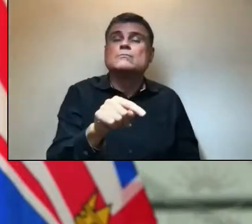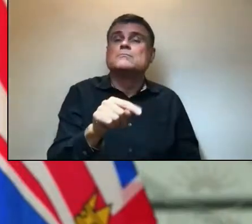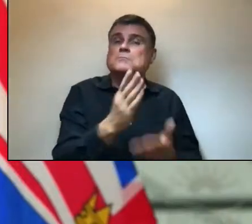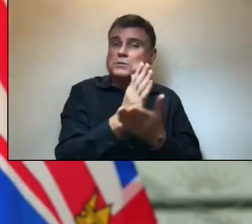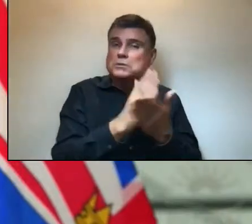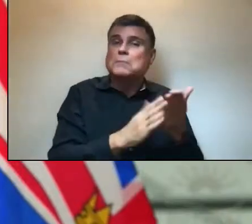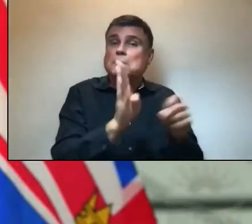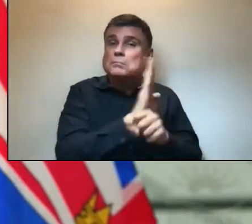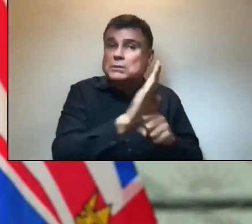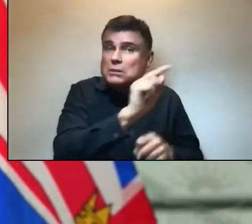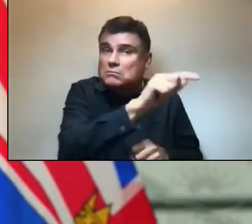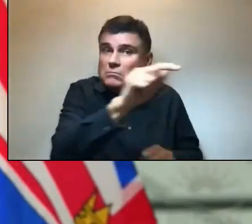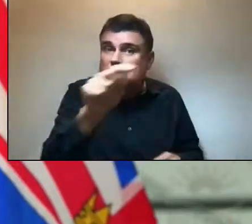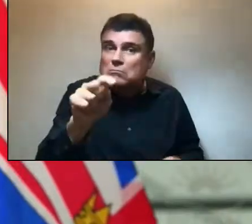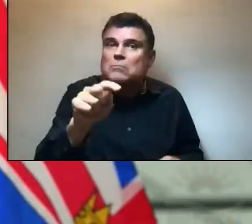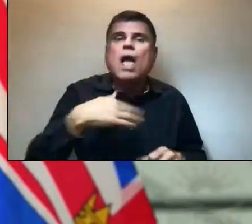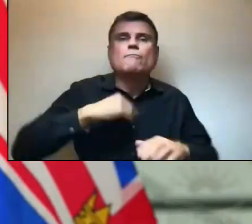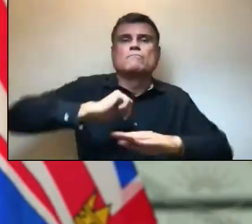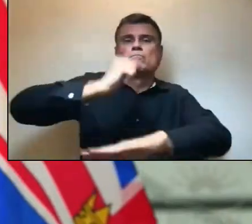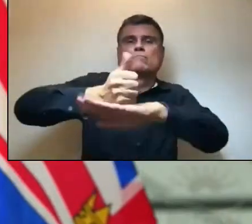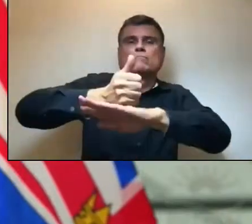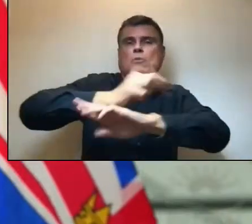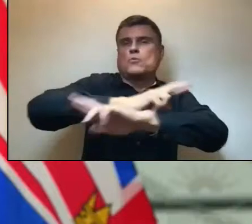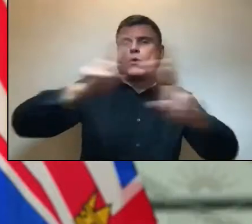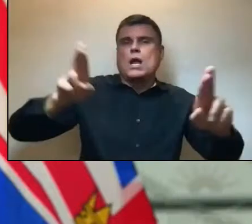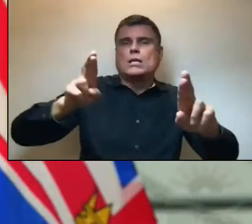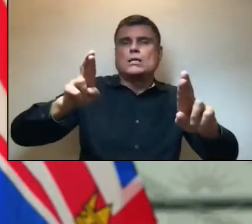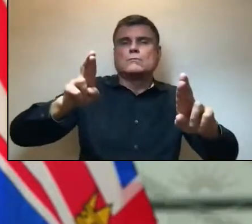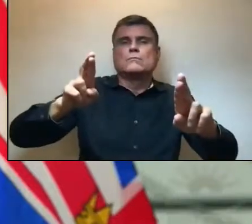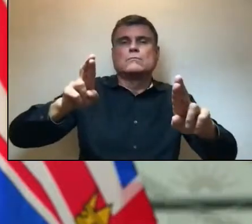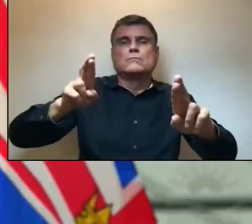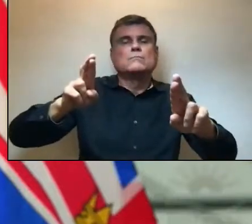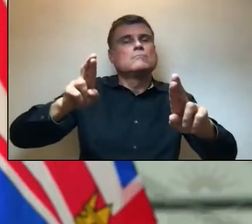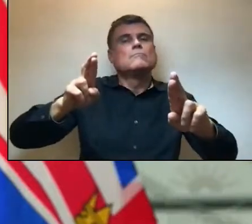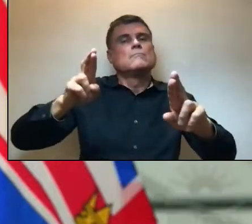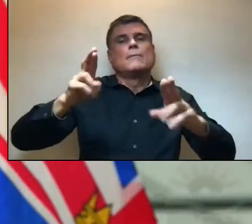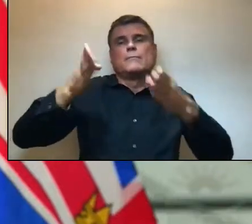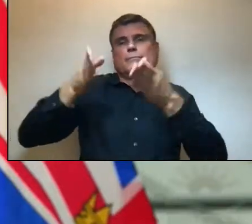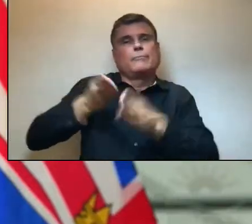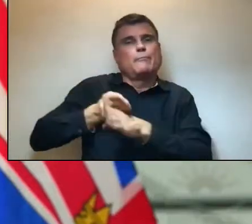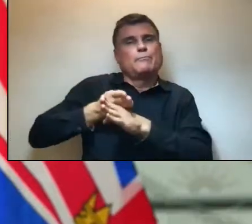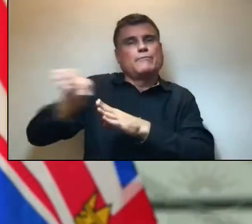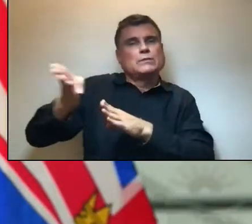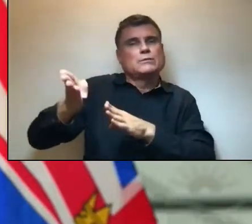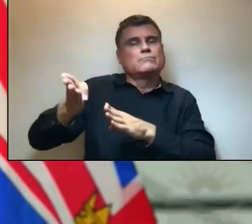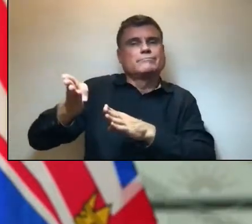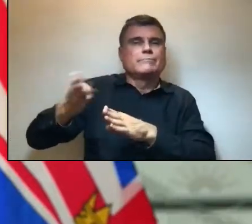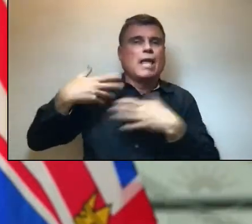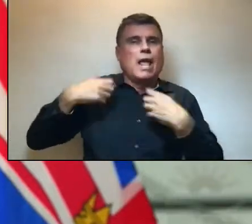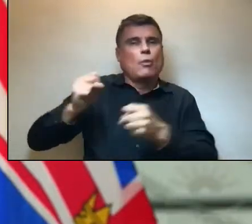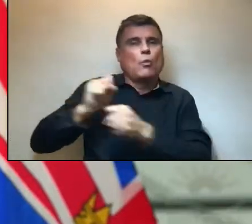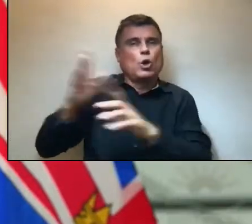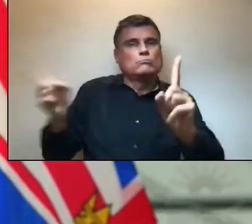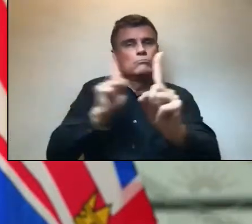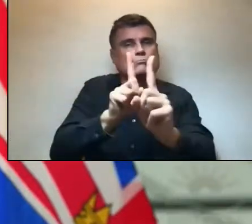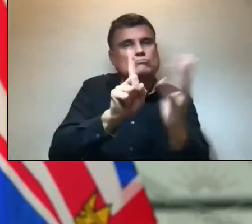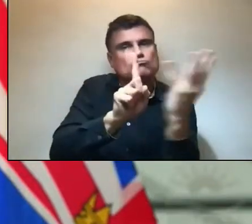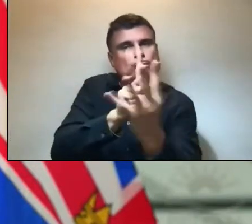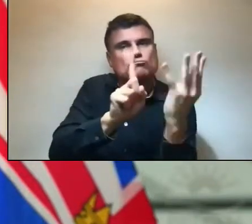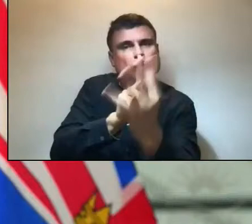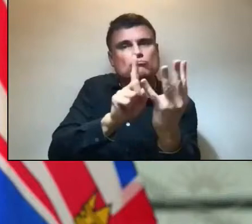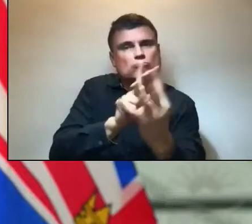going home. So most of our tests, I think it's 1.28 million of those, are those ones that